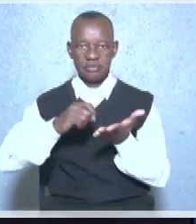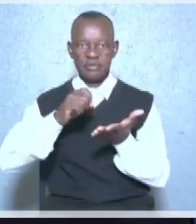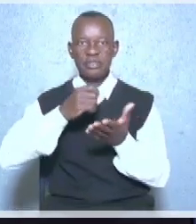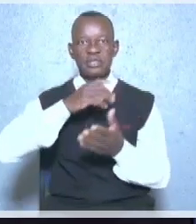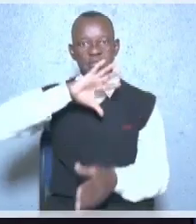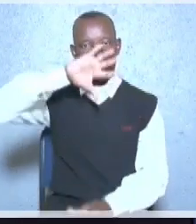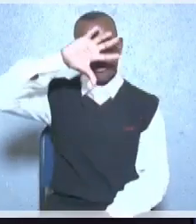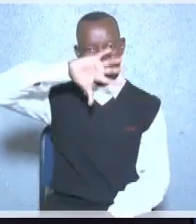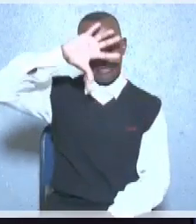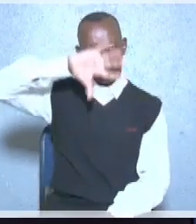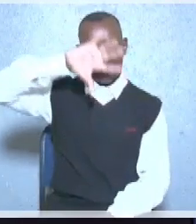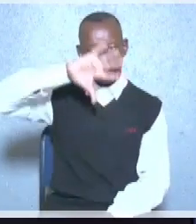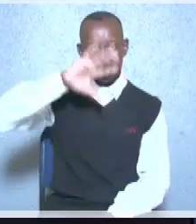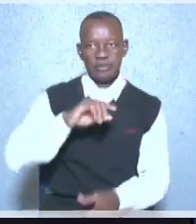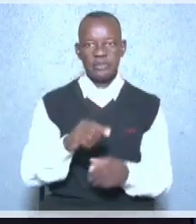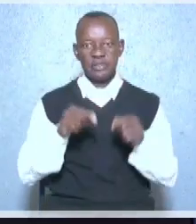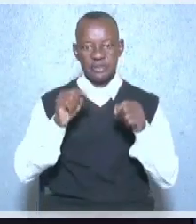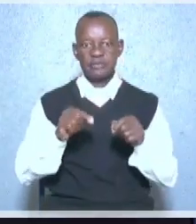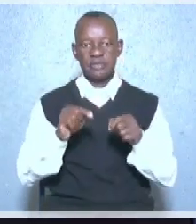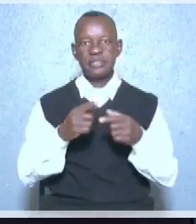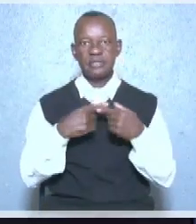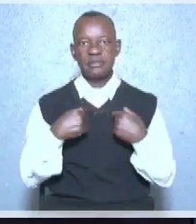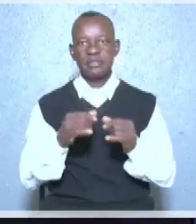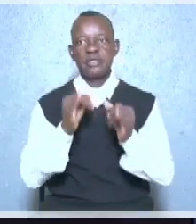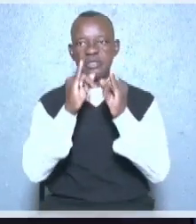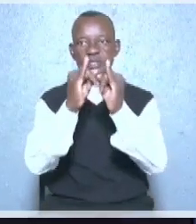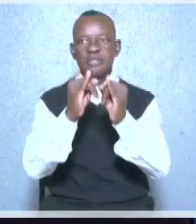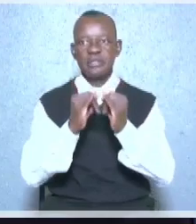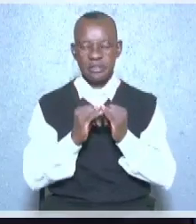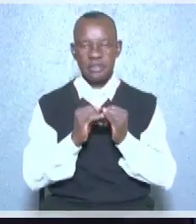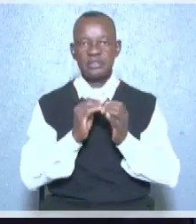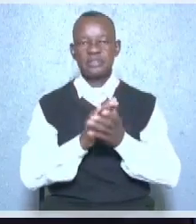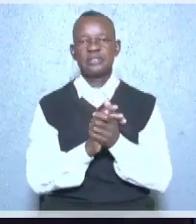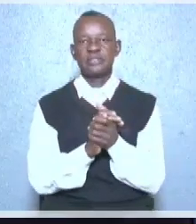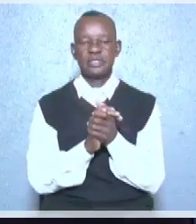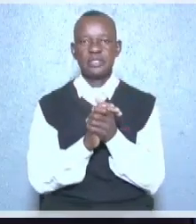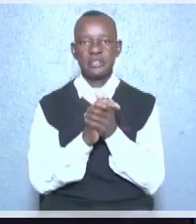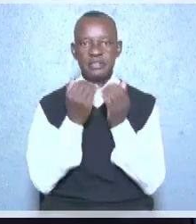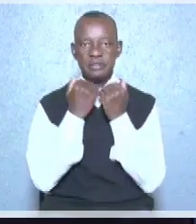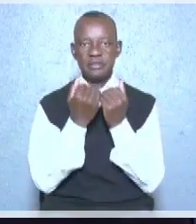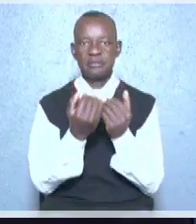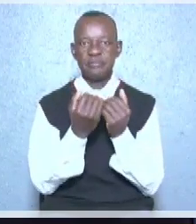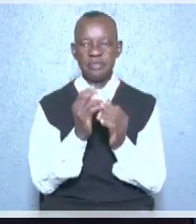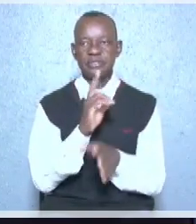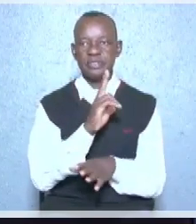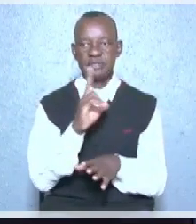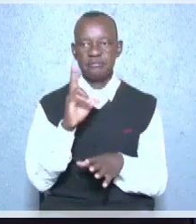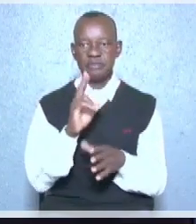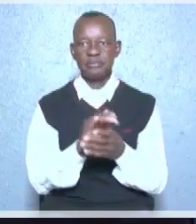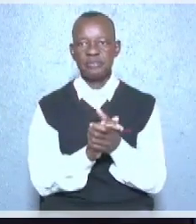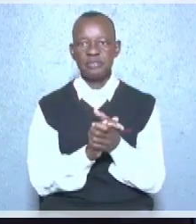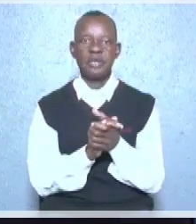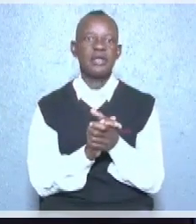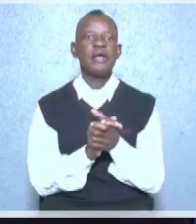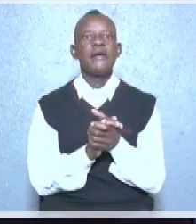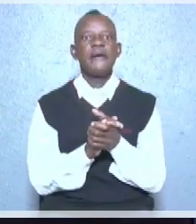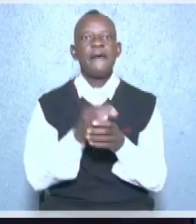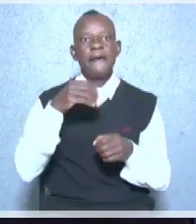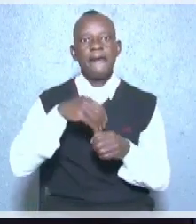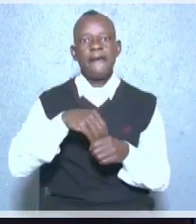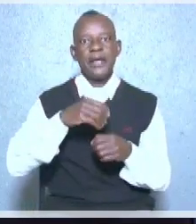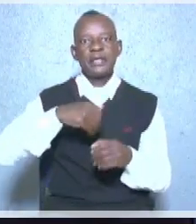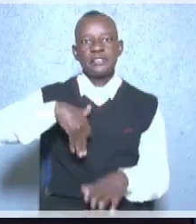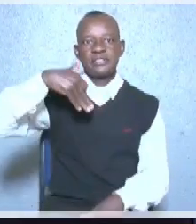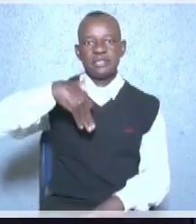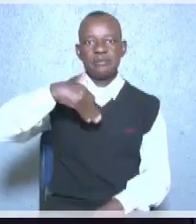honored to have two prominent figures in Namibia's film industry, Vickson Hangula, filmmaker in Free Namibia, and Armas Shivute,